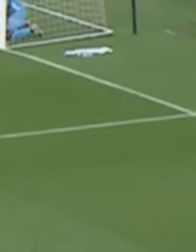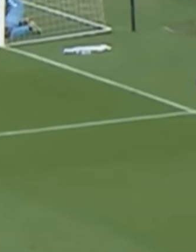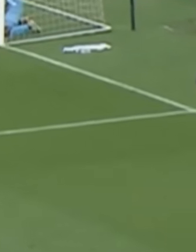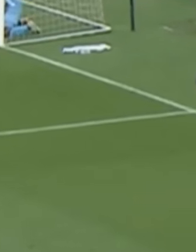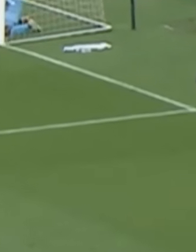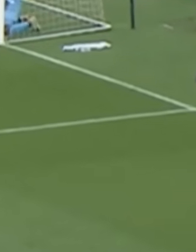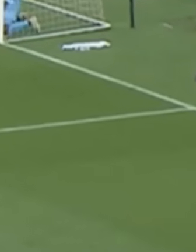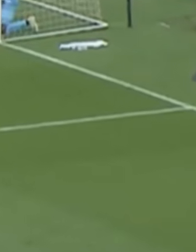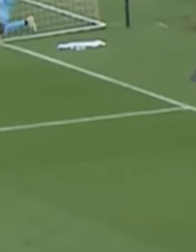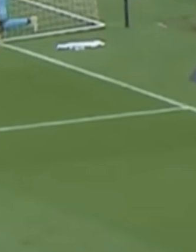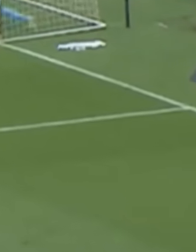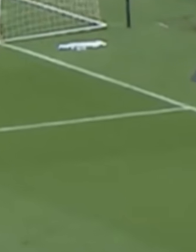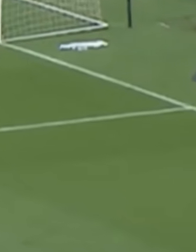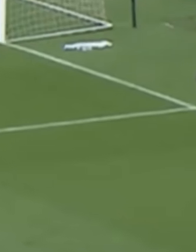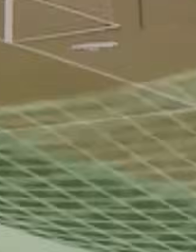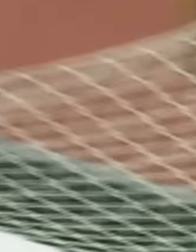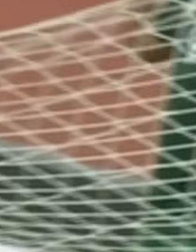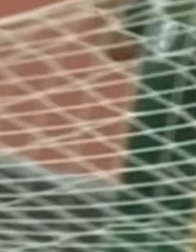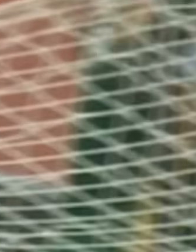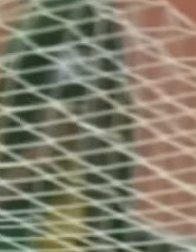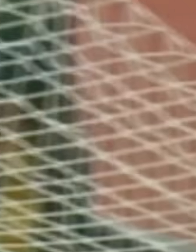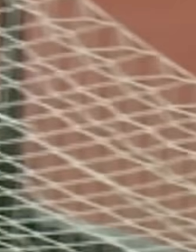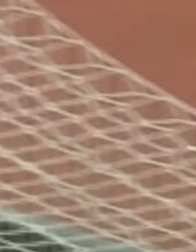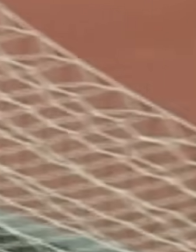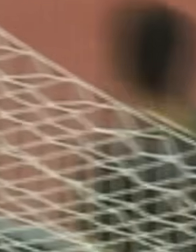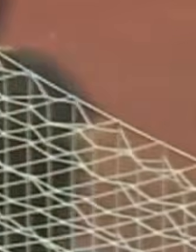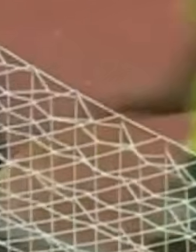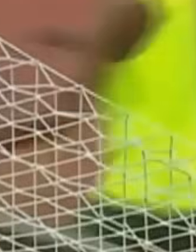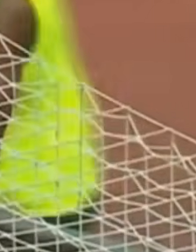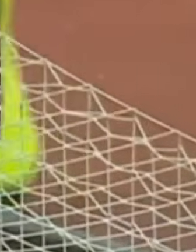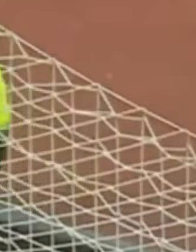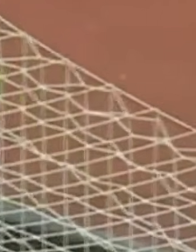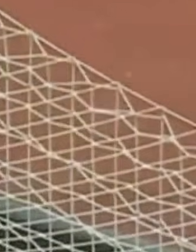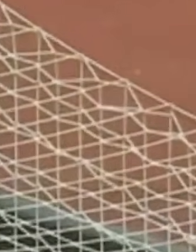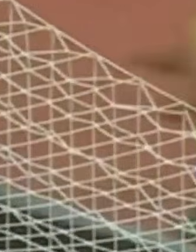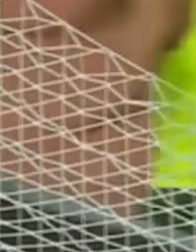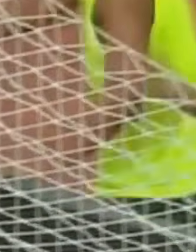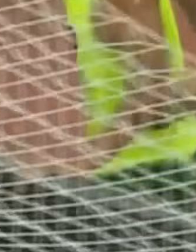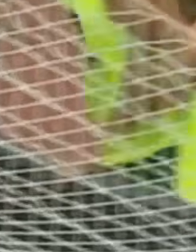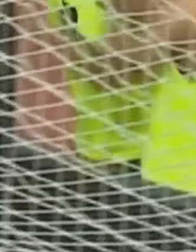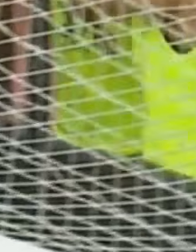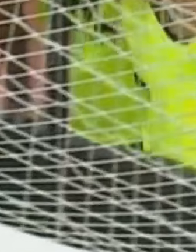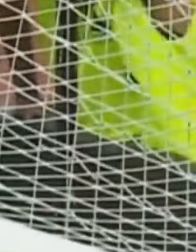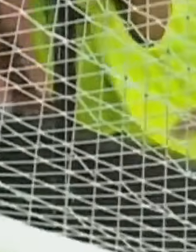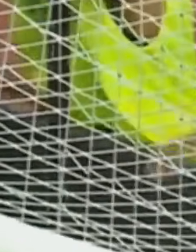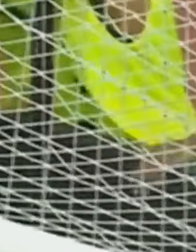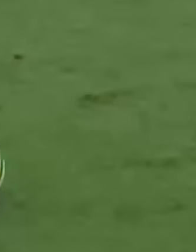emnatheni yamnatheka kwi-upright yabuya yahlala ngaphakathi emnatheni laphola.